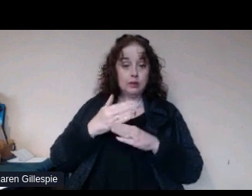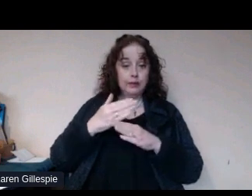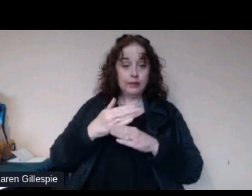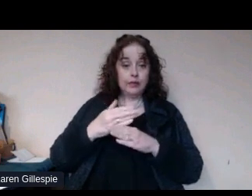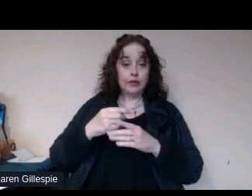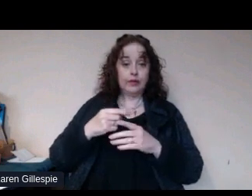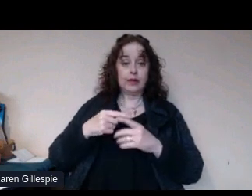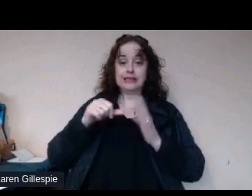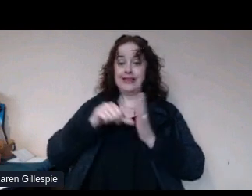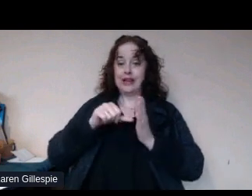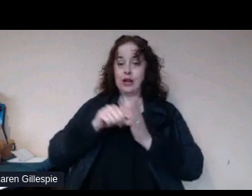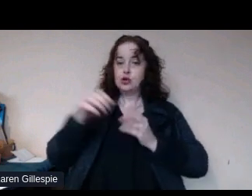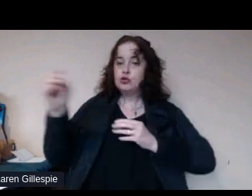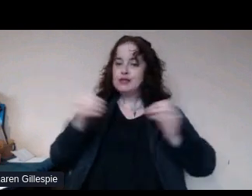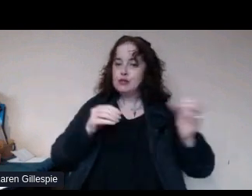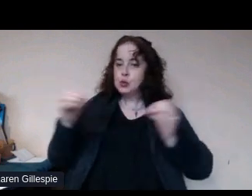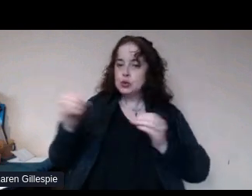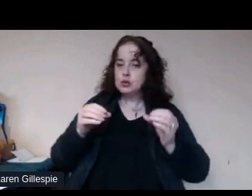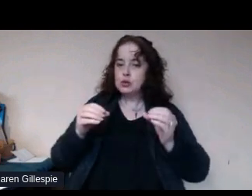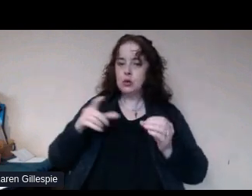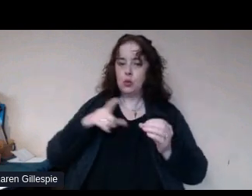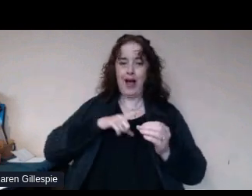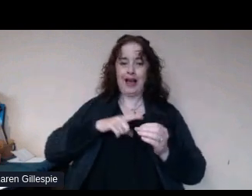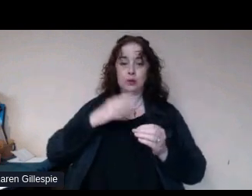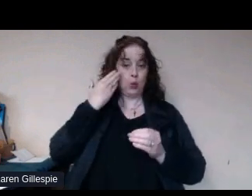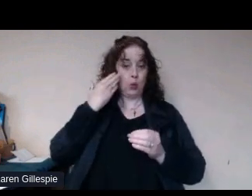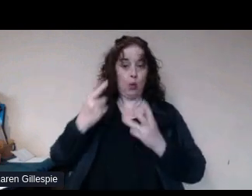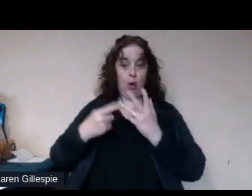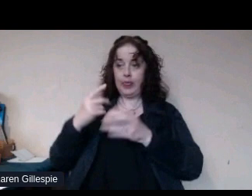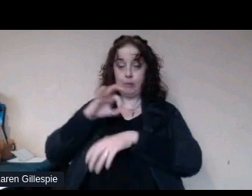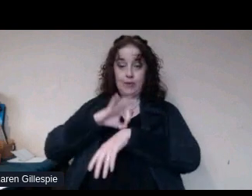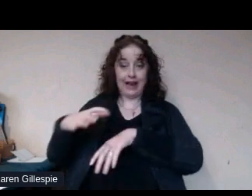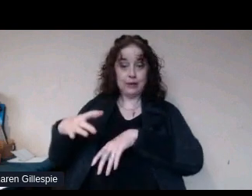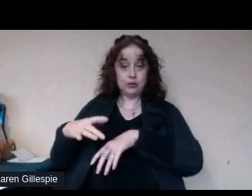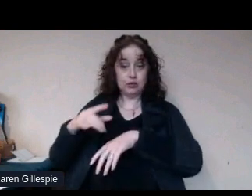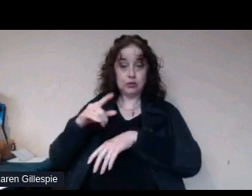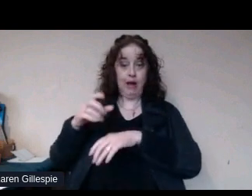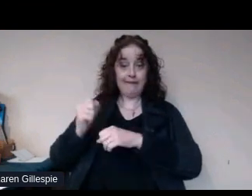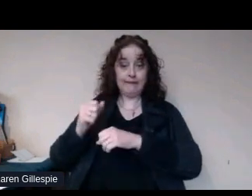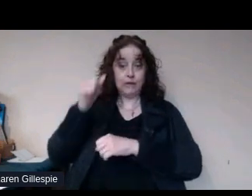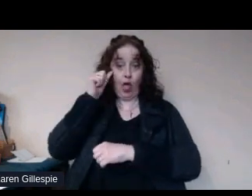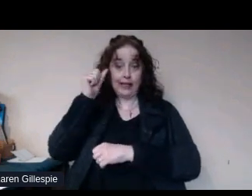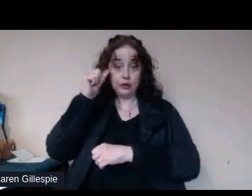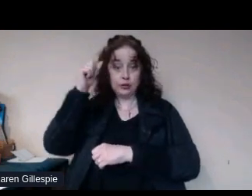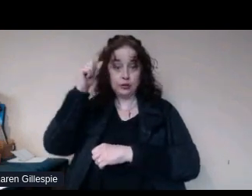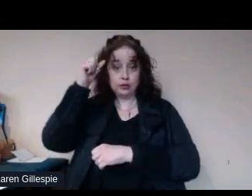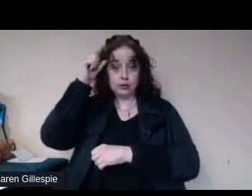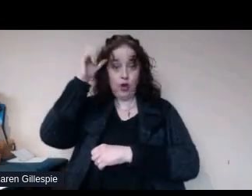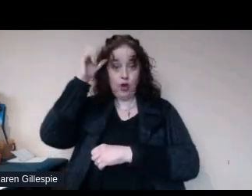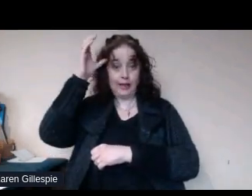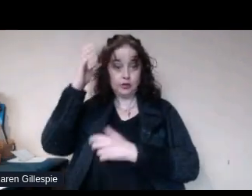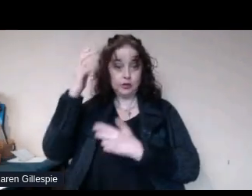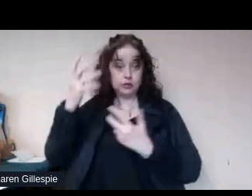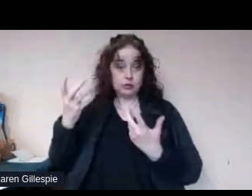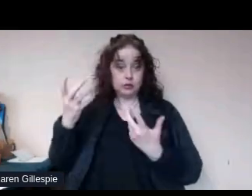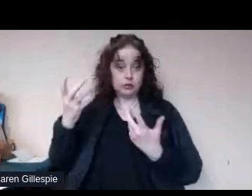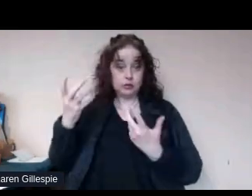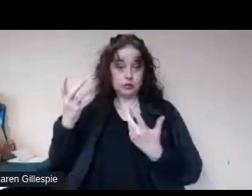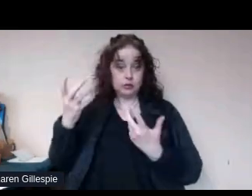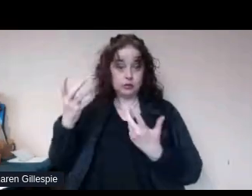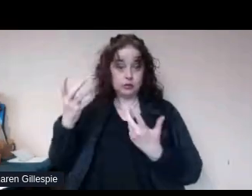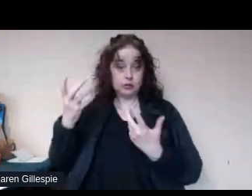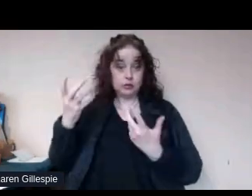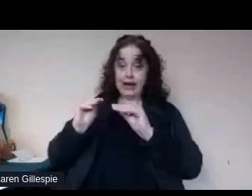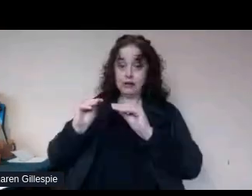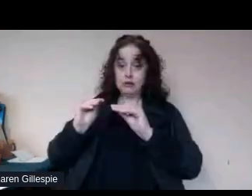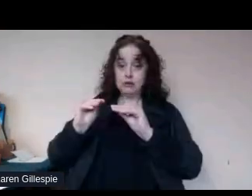been difficult to recruit because you don't know the professionals who have actually the knowledge in accessibility. It's been difficult to train because you